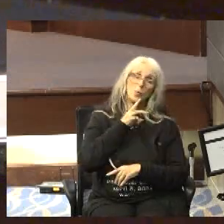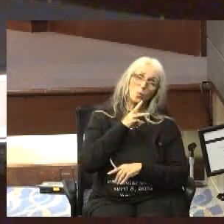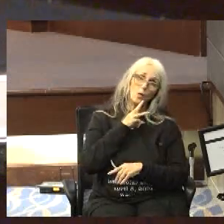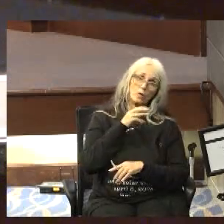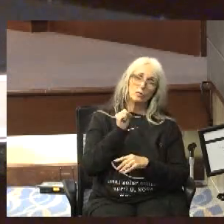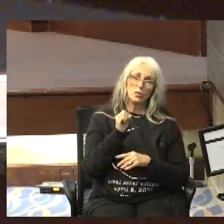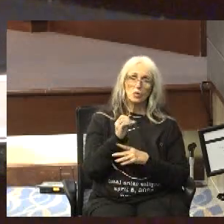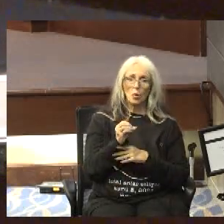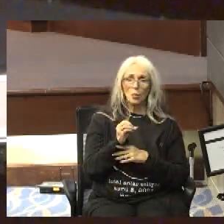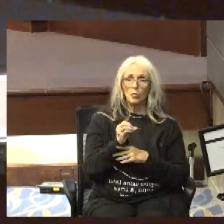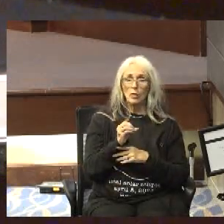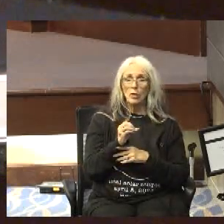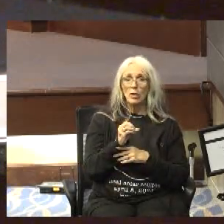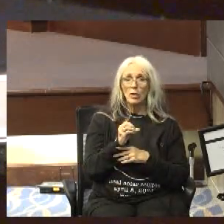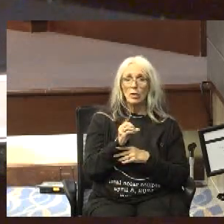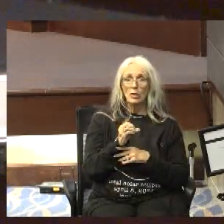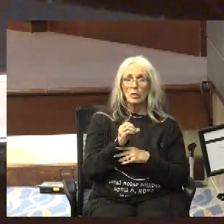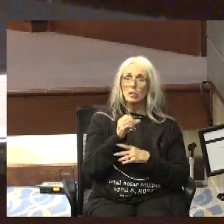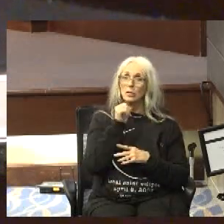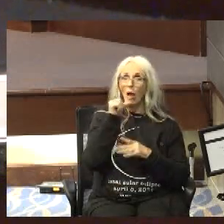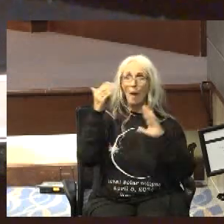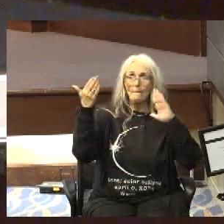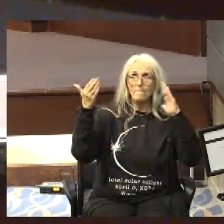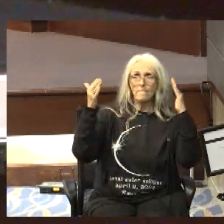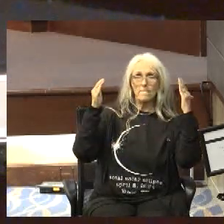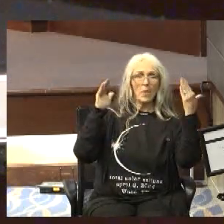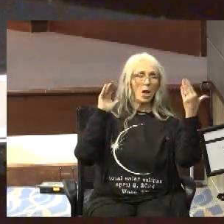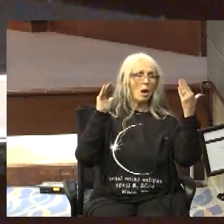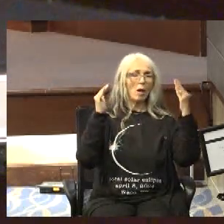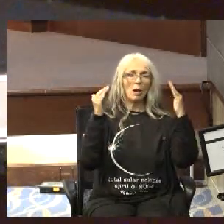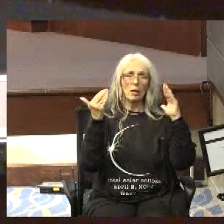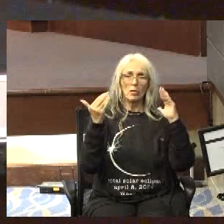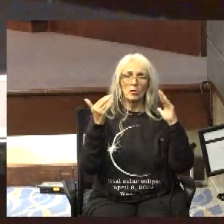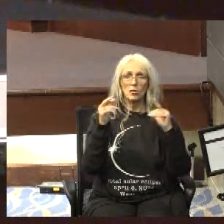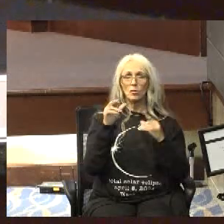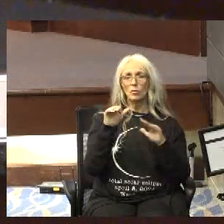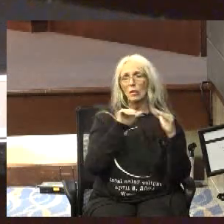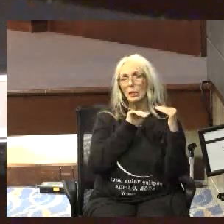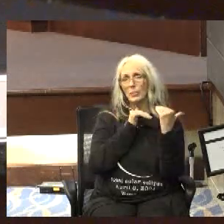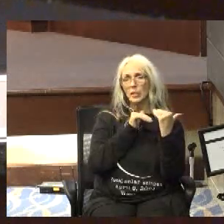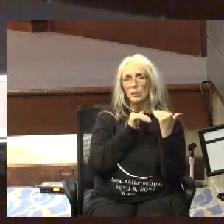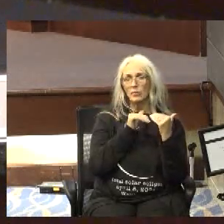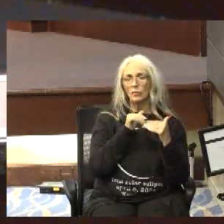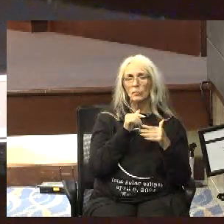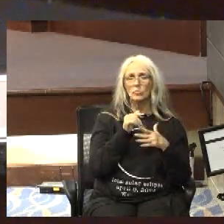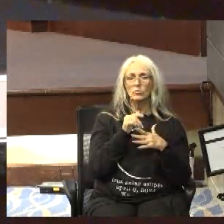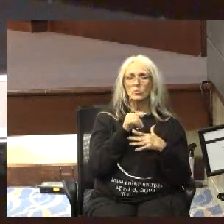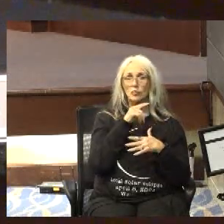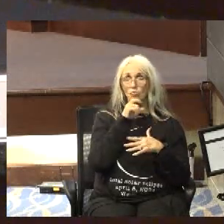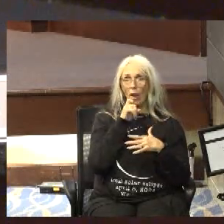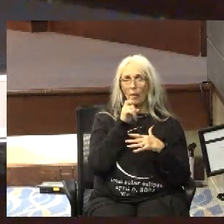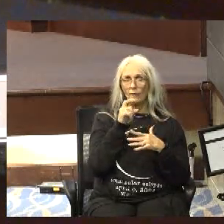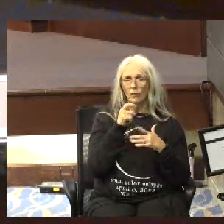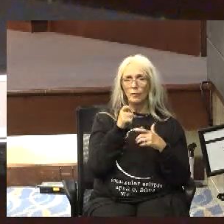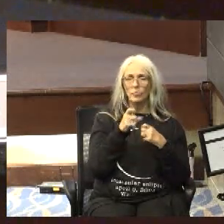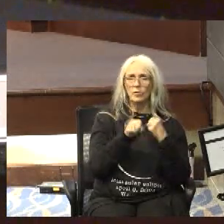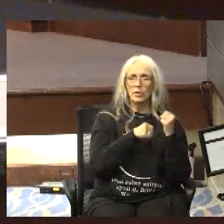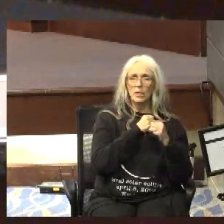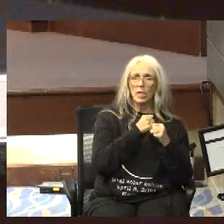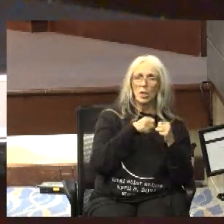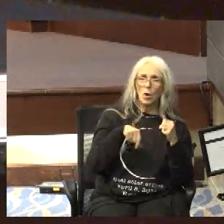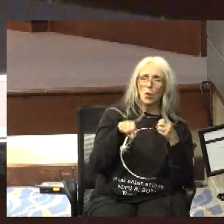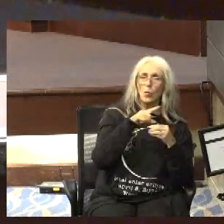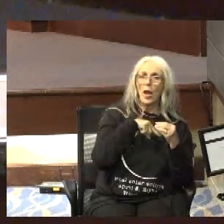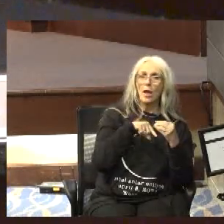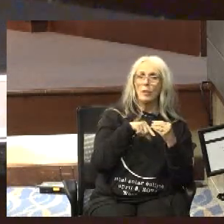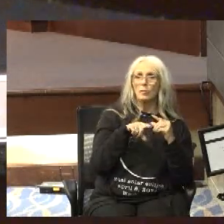that it doesn't mirror kind of the drought restrictions that we just came out of year round, but we